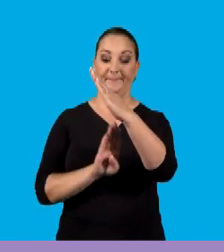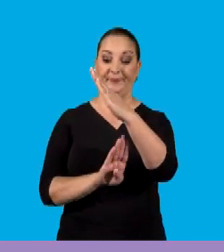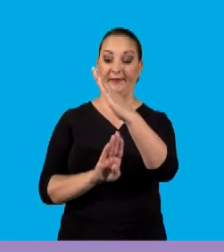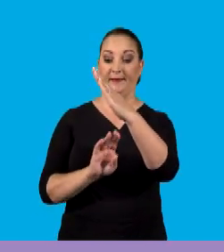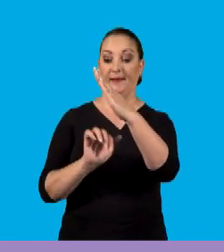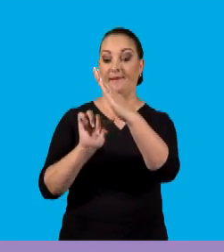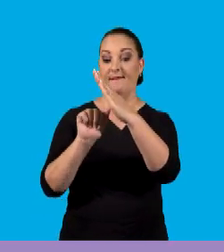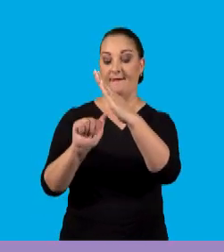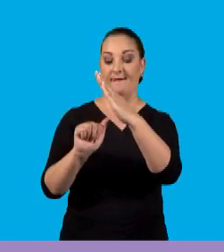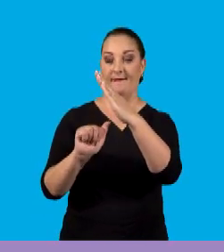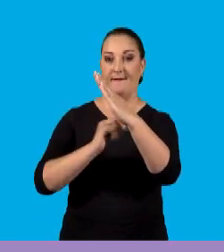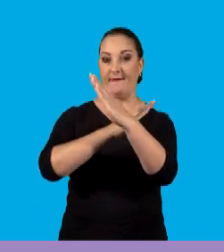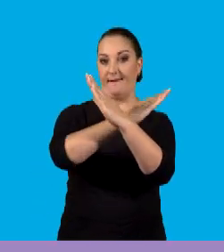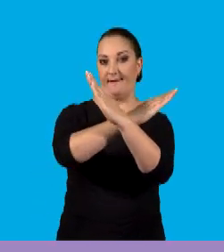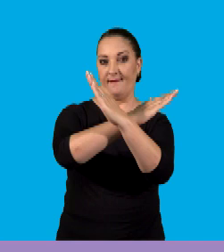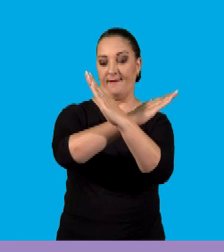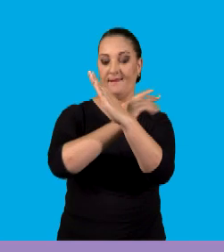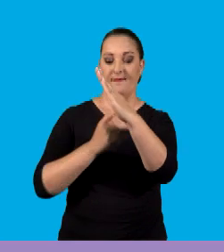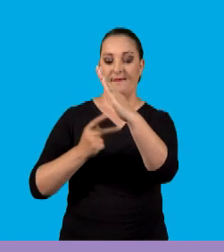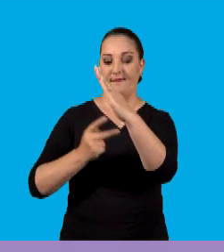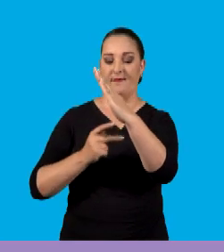Angle B and angle A are